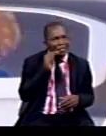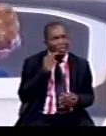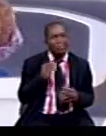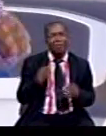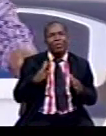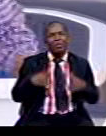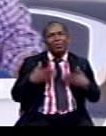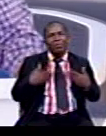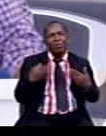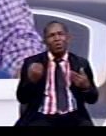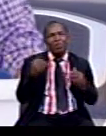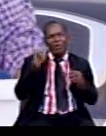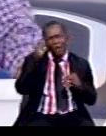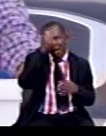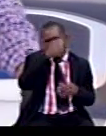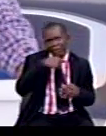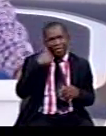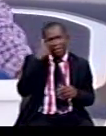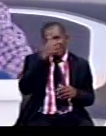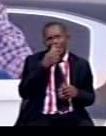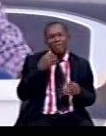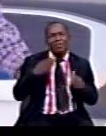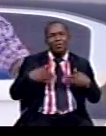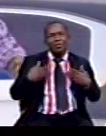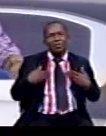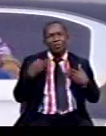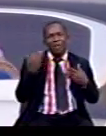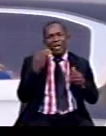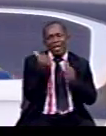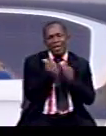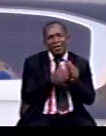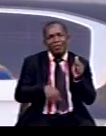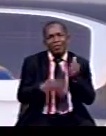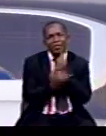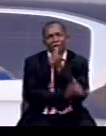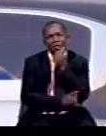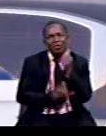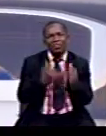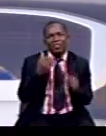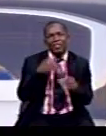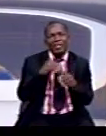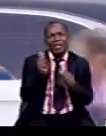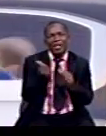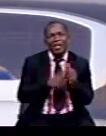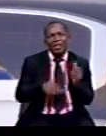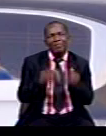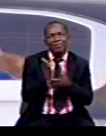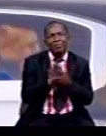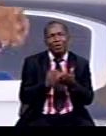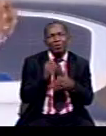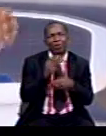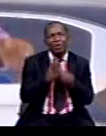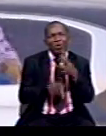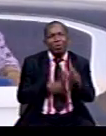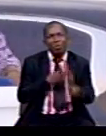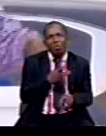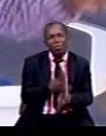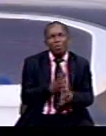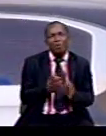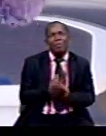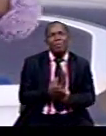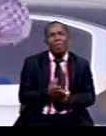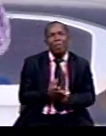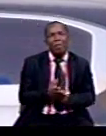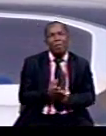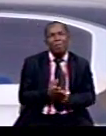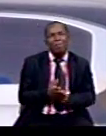We are the foundations of society and the future leaders of the generations to come. But the attack of the